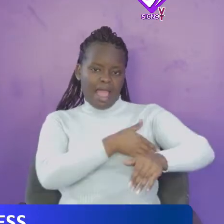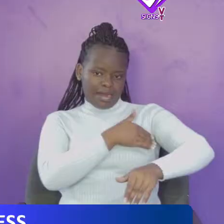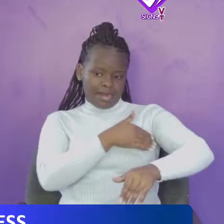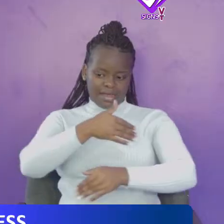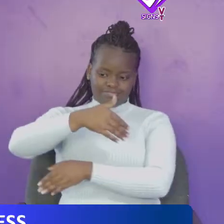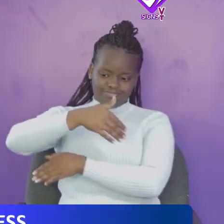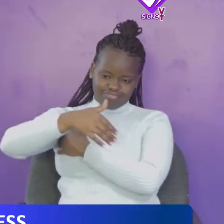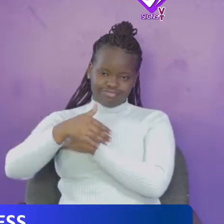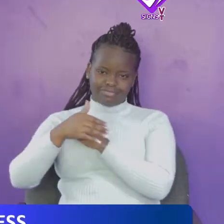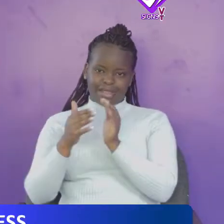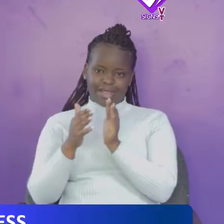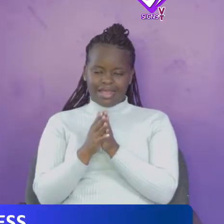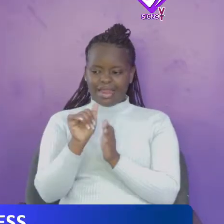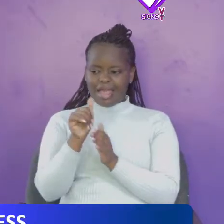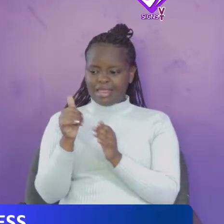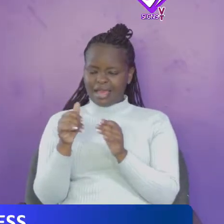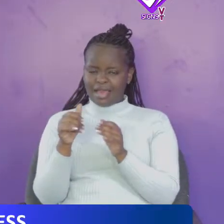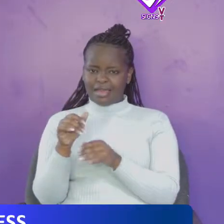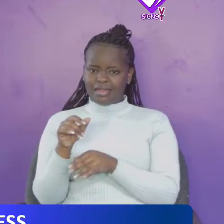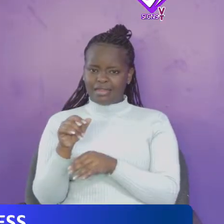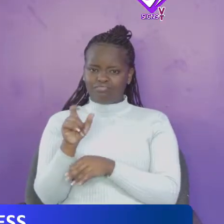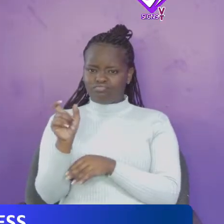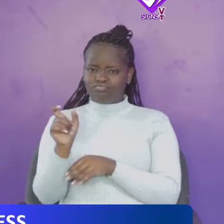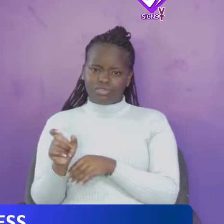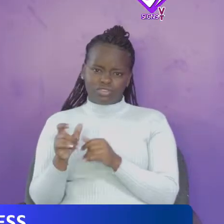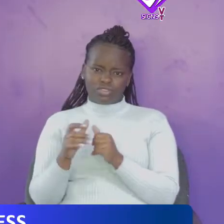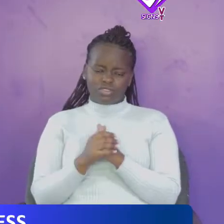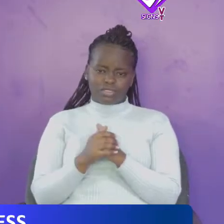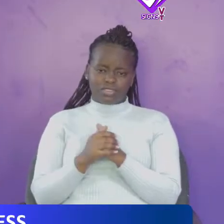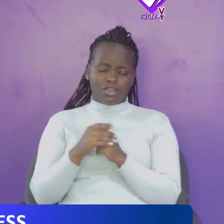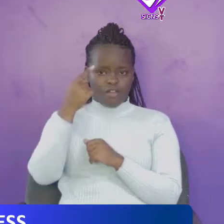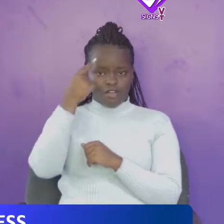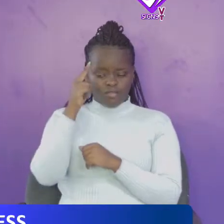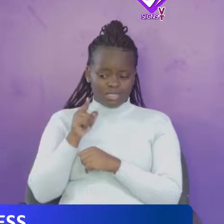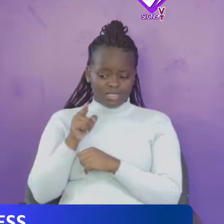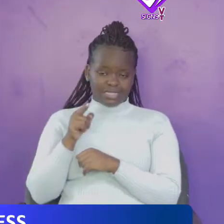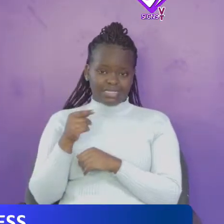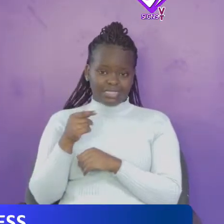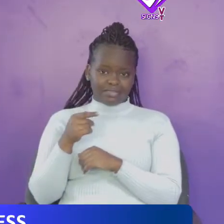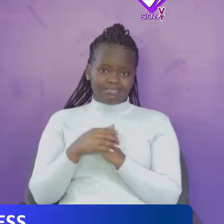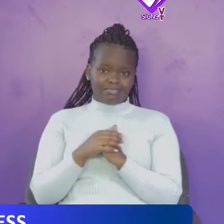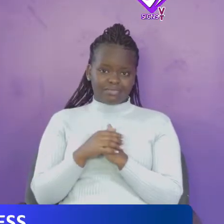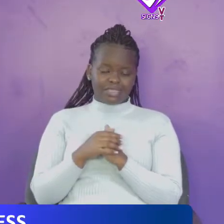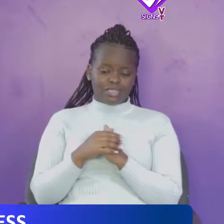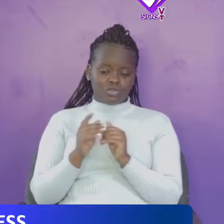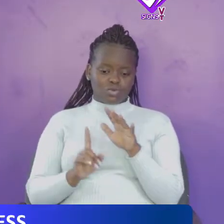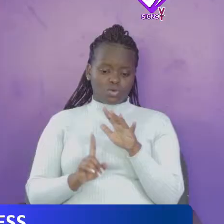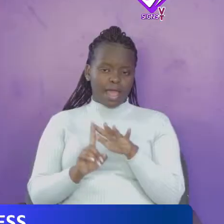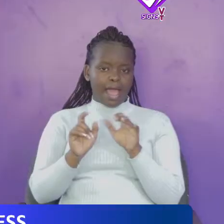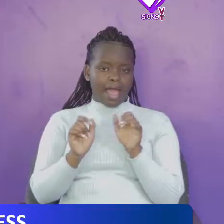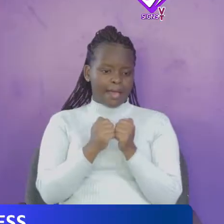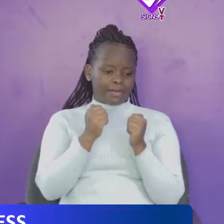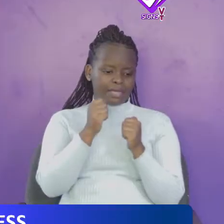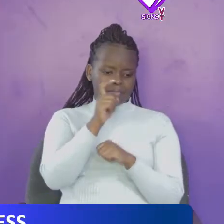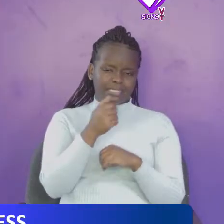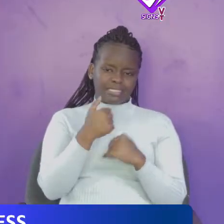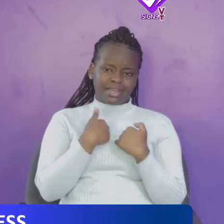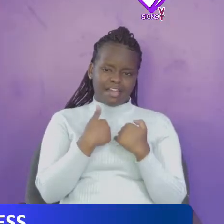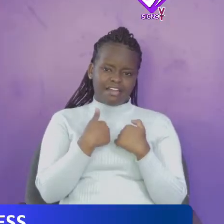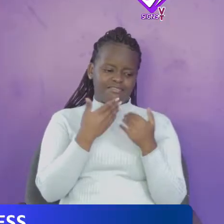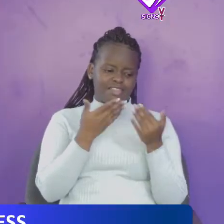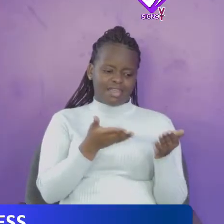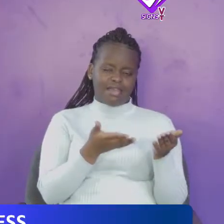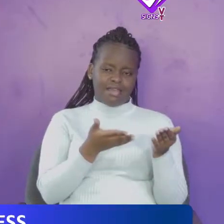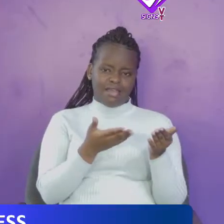nether regions. Yeah. Now, for bromhidrosis to occur, you need what? Hyperhidrosis, because the sweat has to be involved.